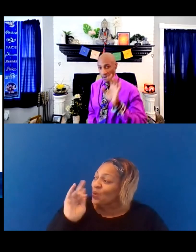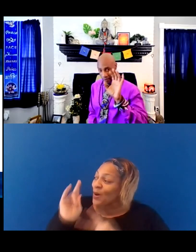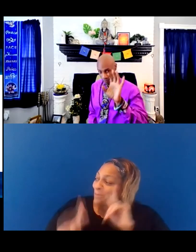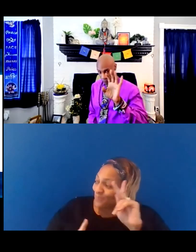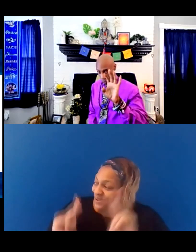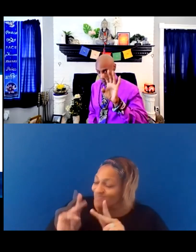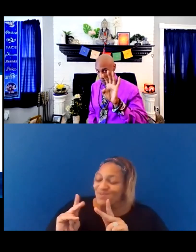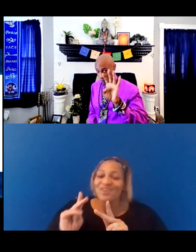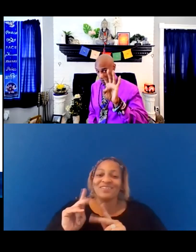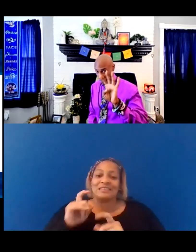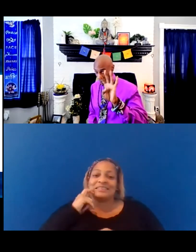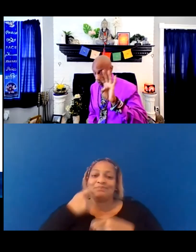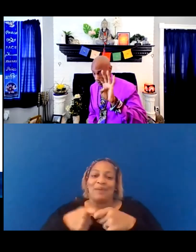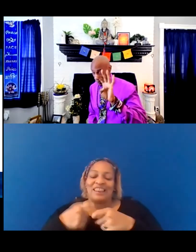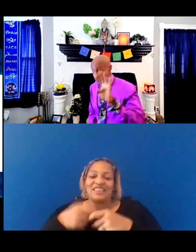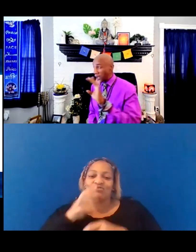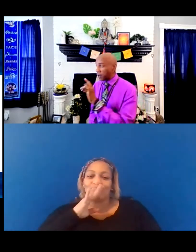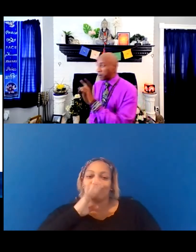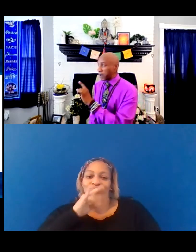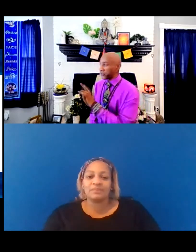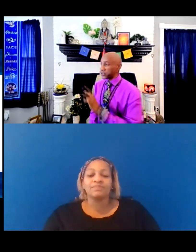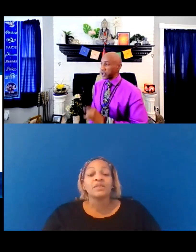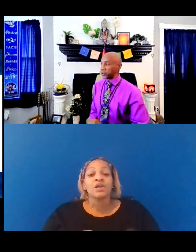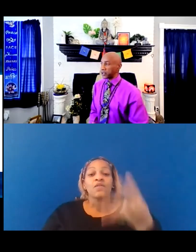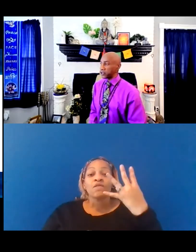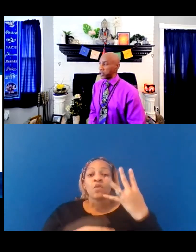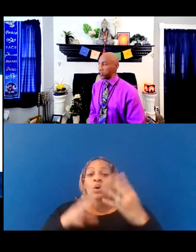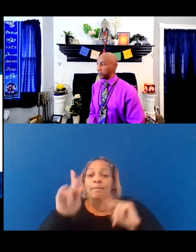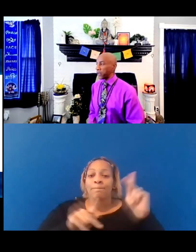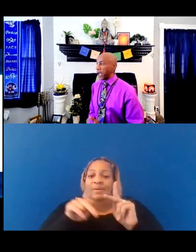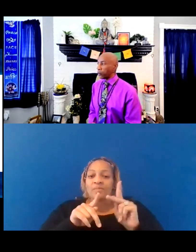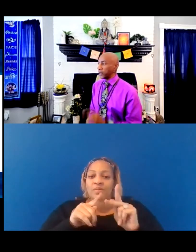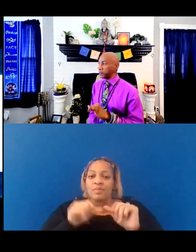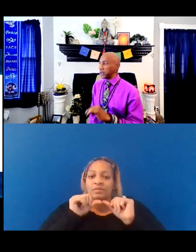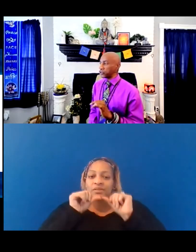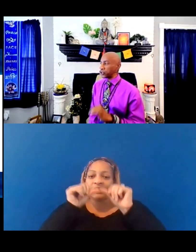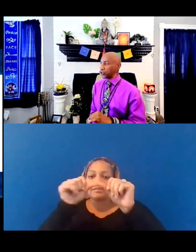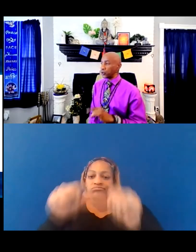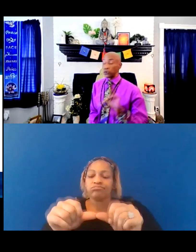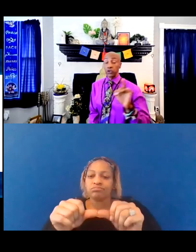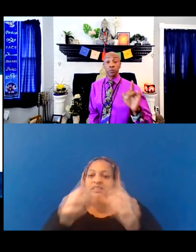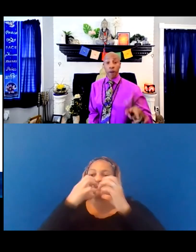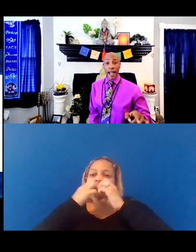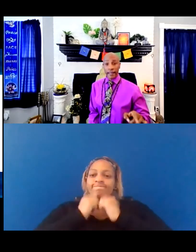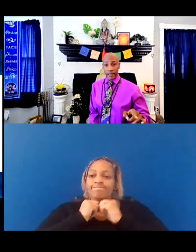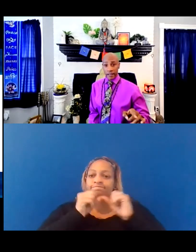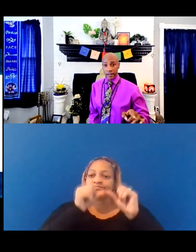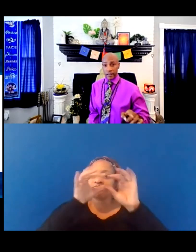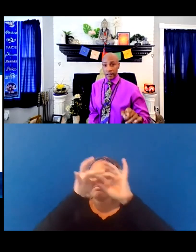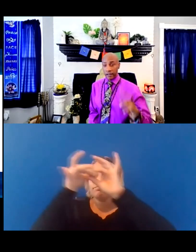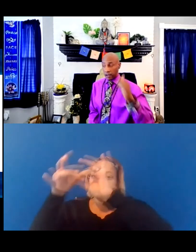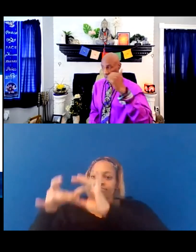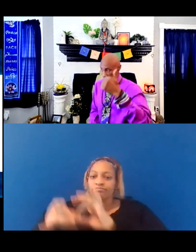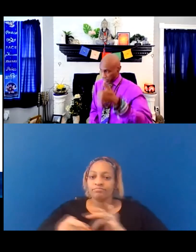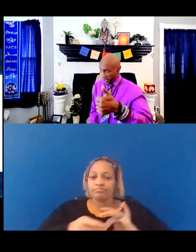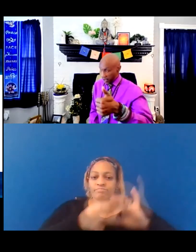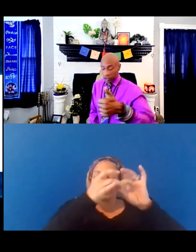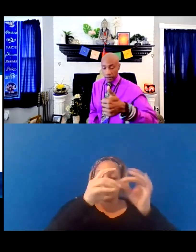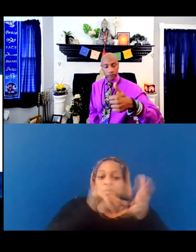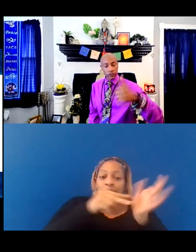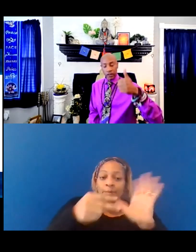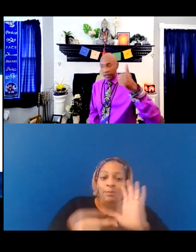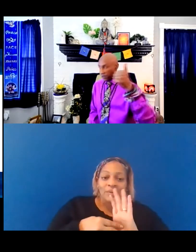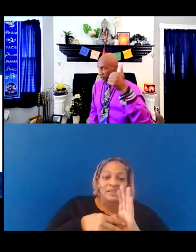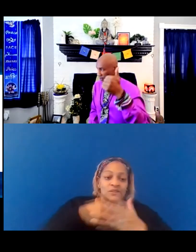Have four people about the sacred continuum and what it means to you to practice